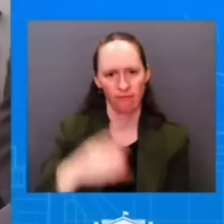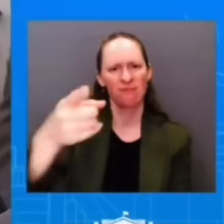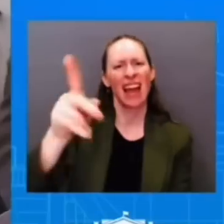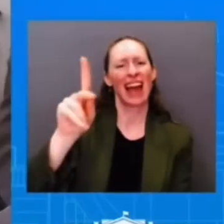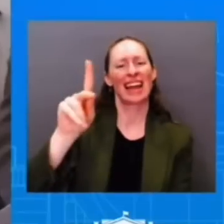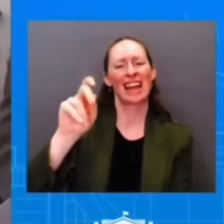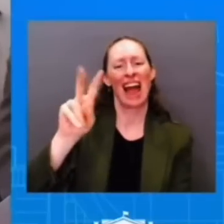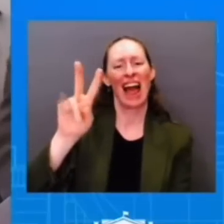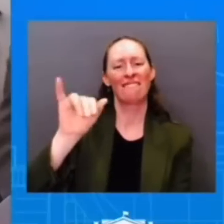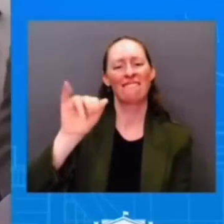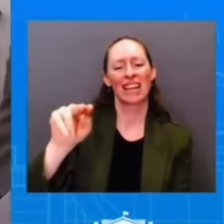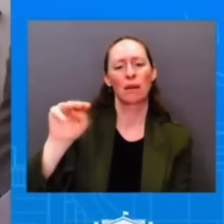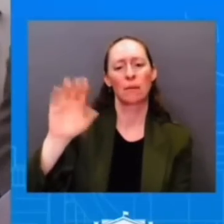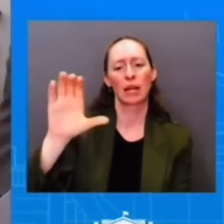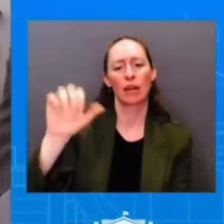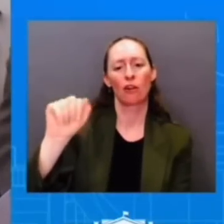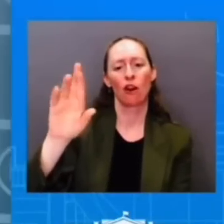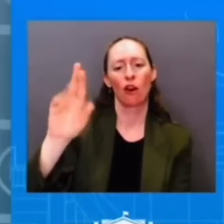RSVP?